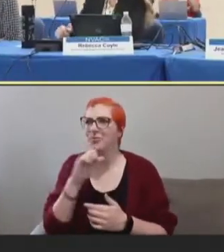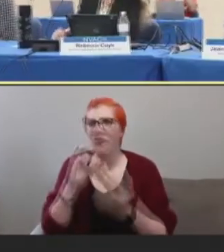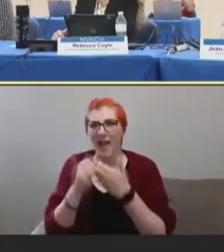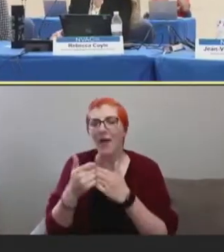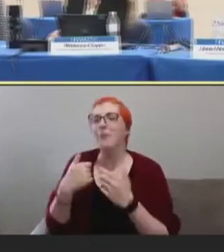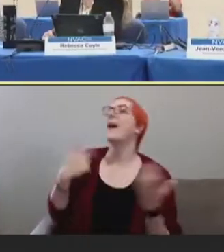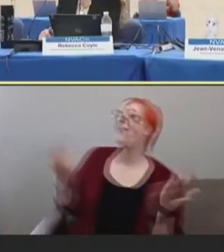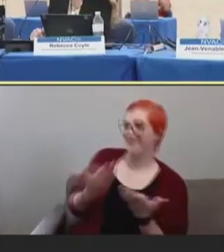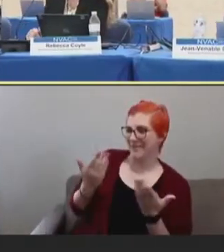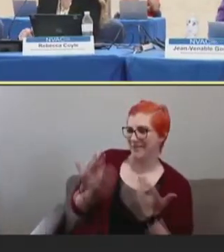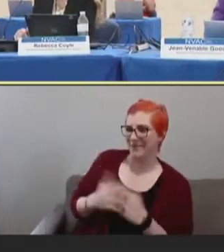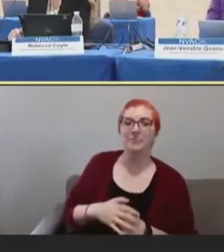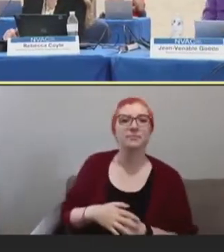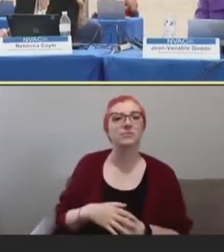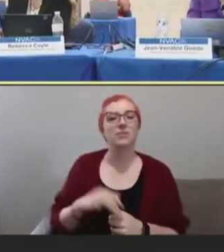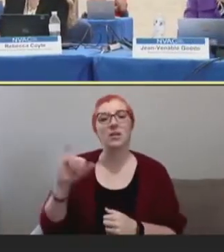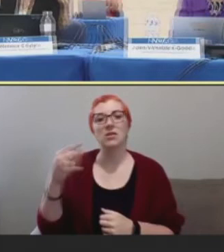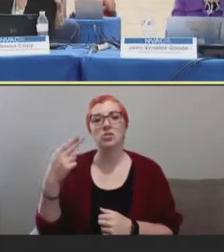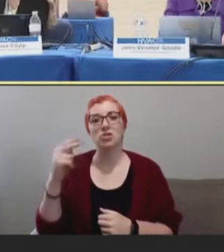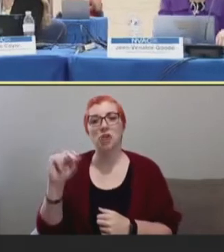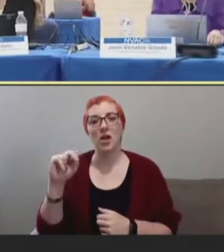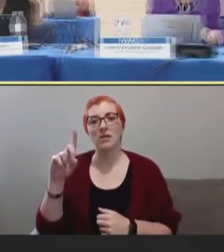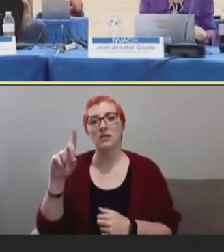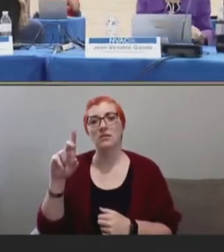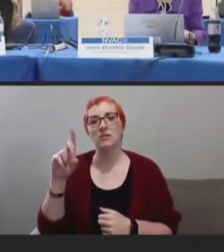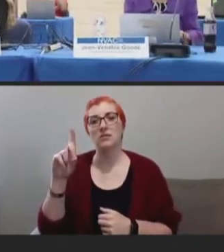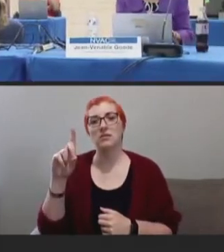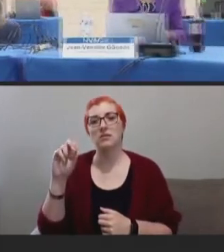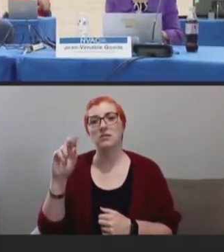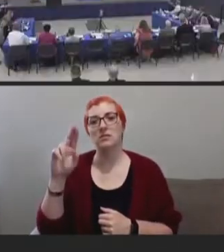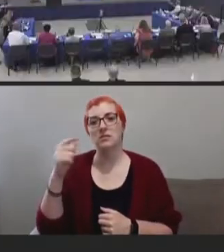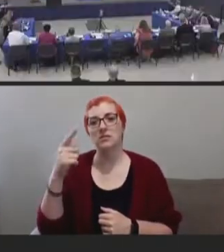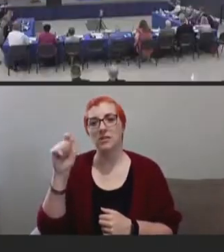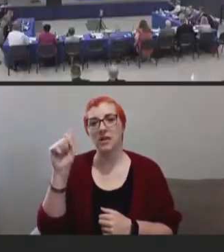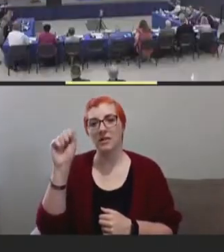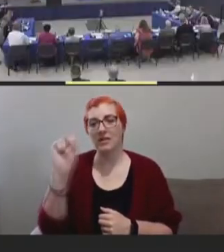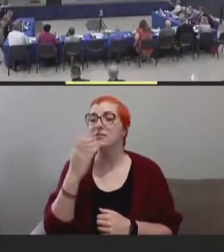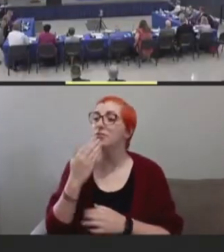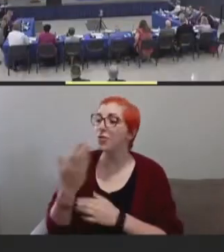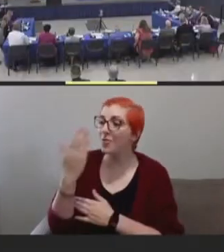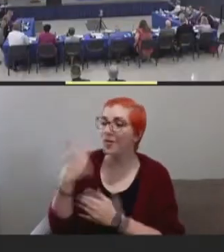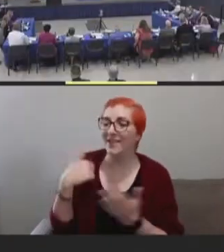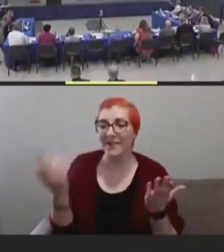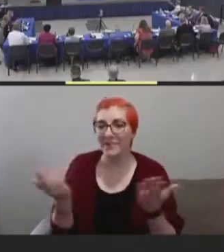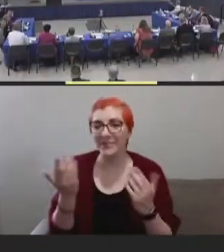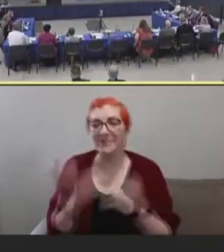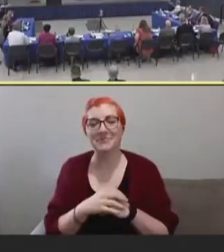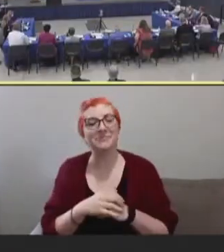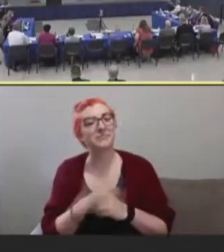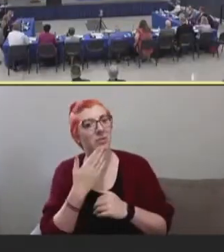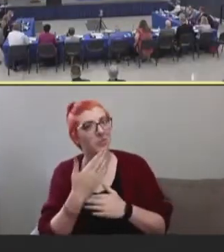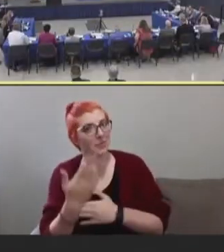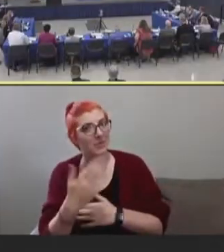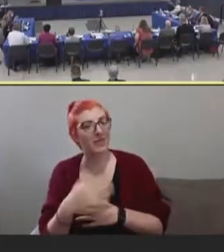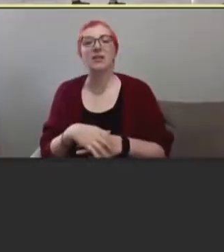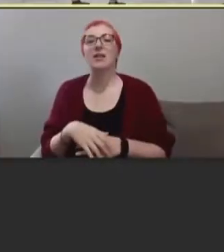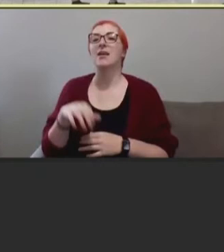Hi. John Douglas. Good morning. Present. Good morning. Carrie